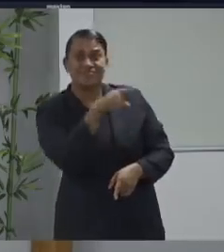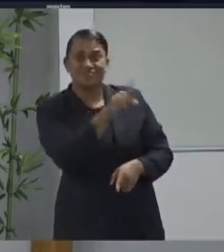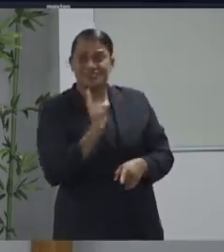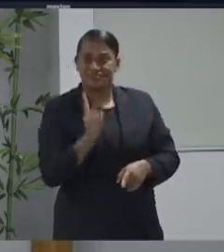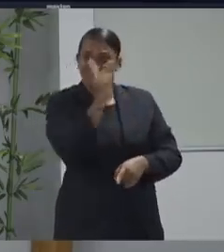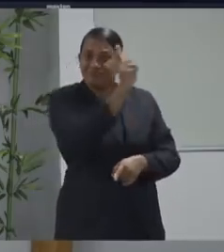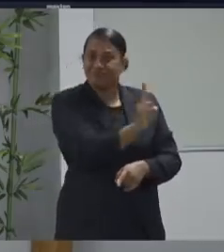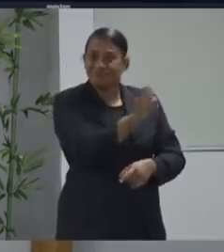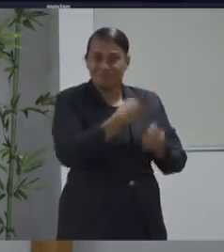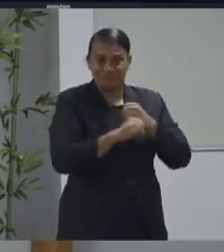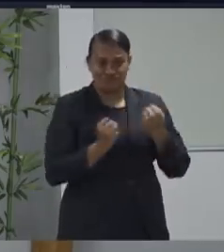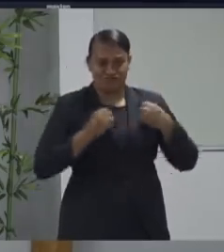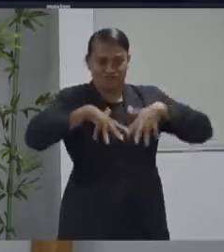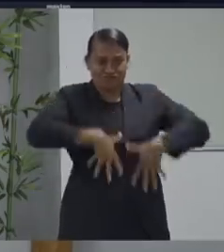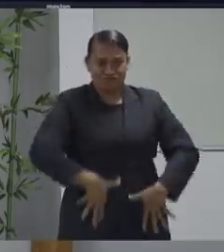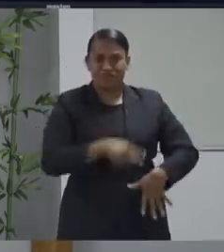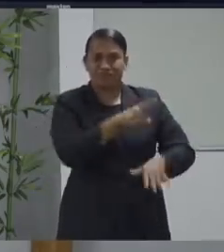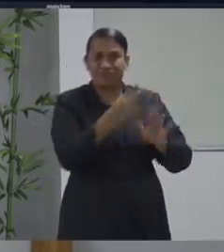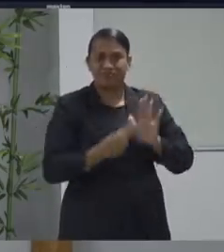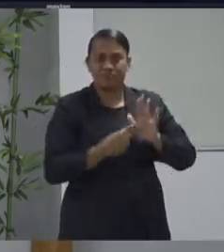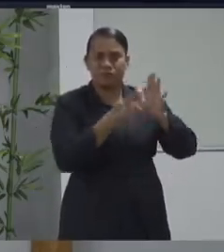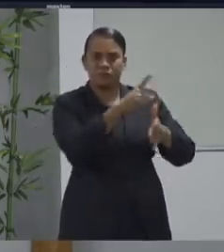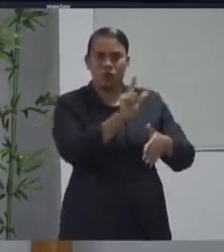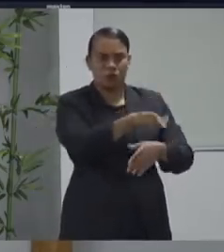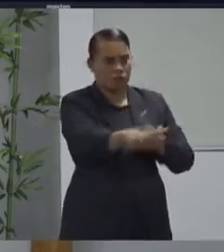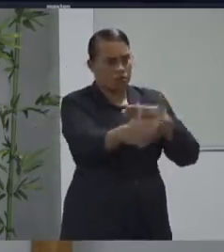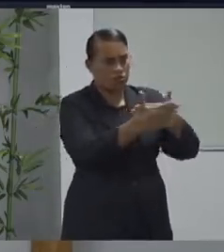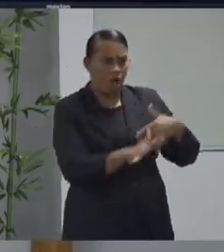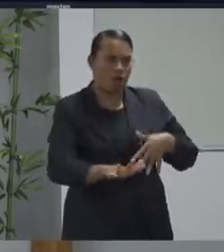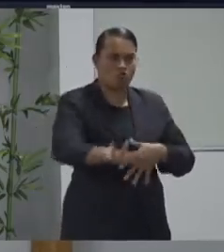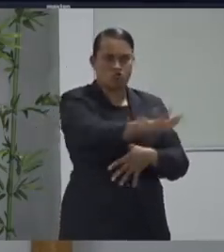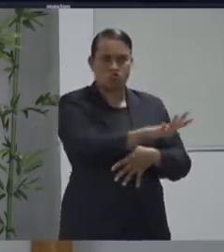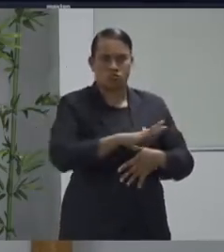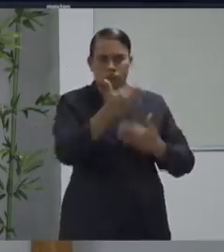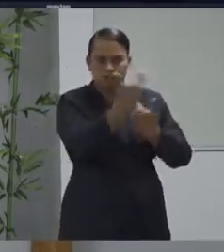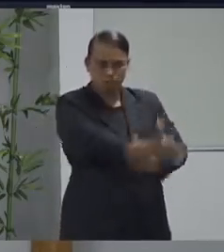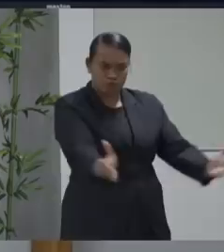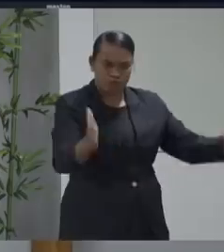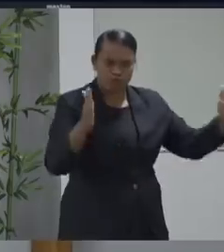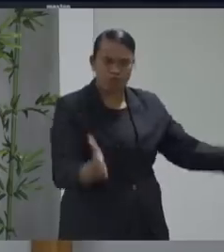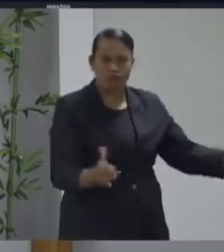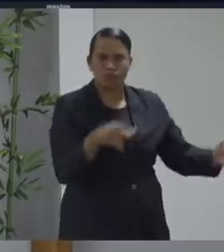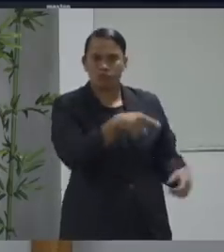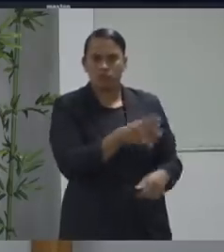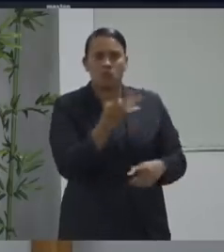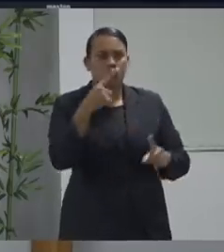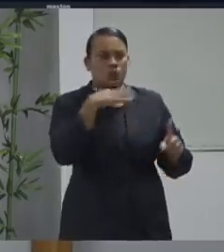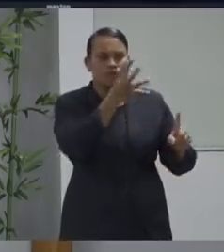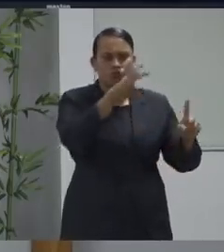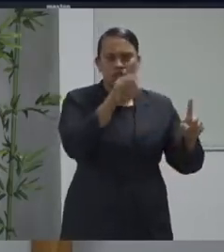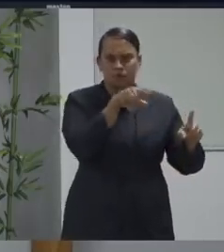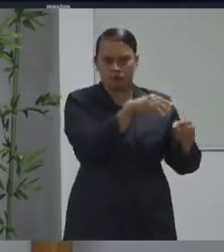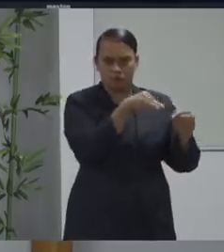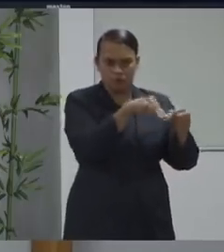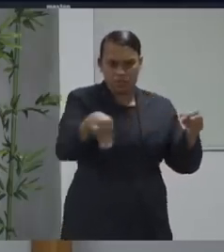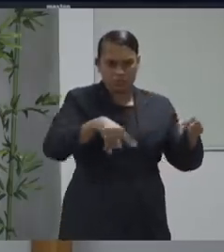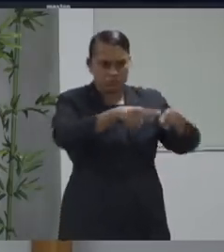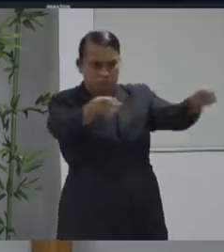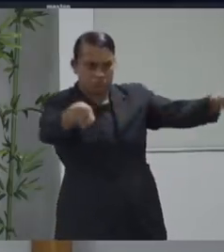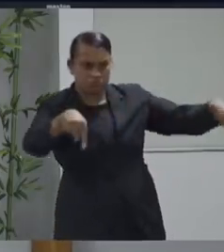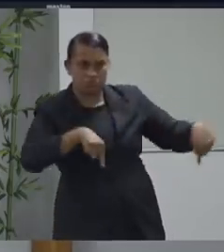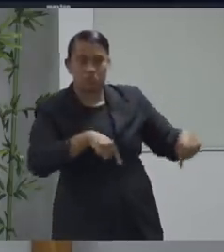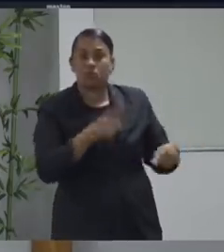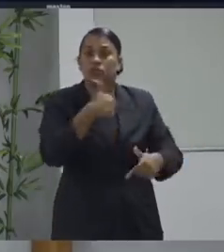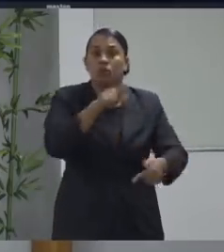is underway. The surrounding homes and neighbors he came into contact with will be under this contained